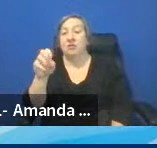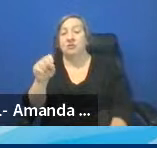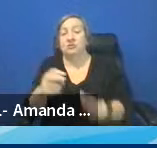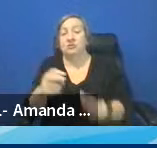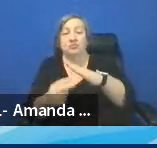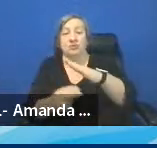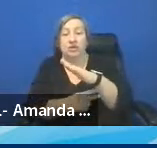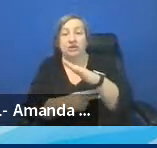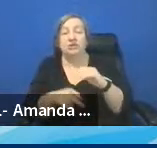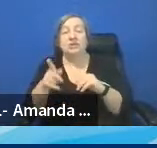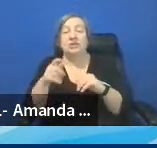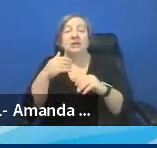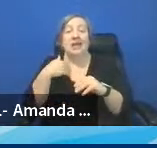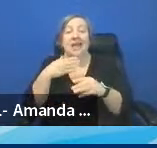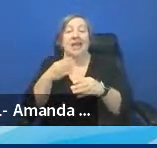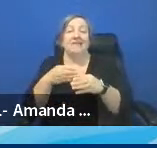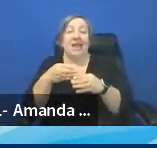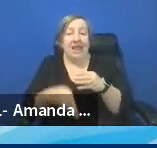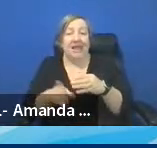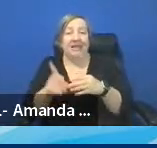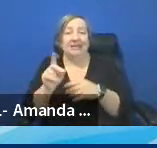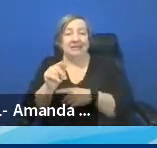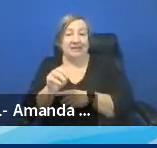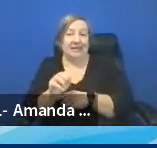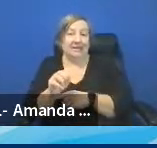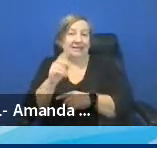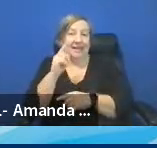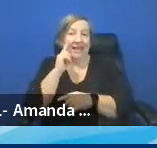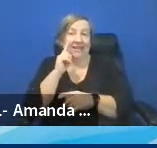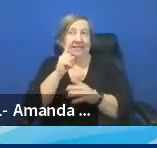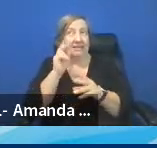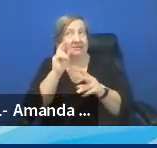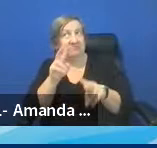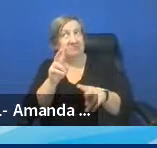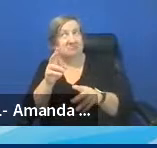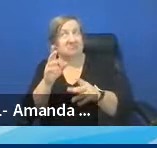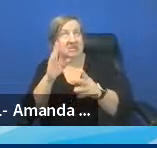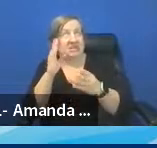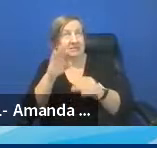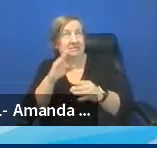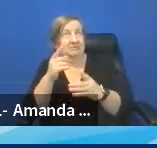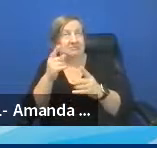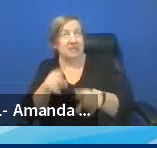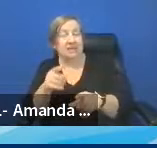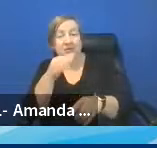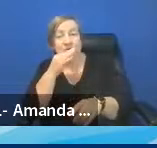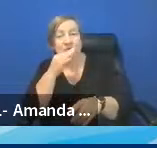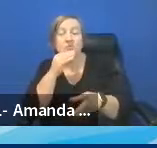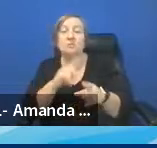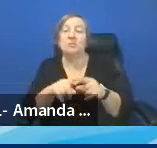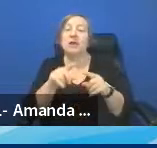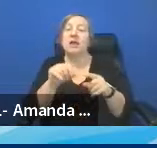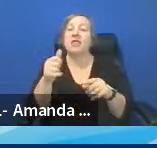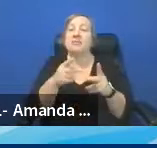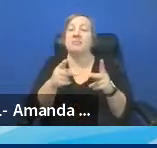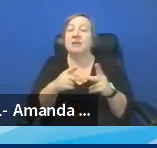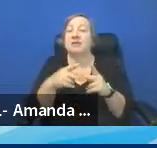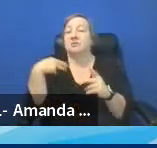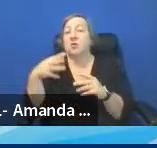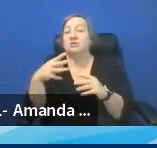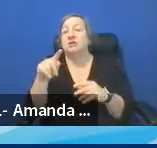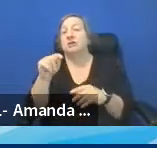have an end point that I think is somewhere on the horizon. Other facilities in Washington, the toll does